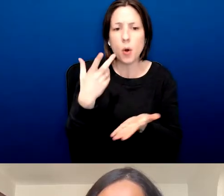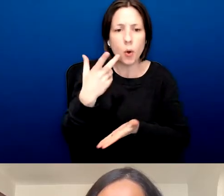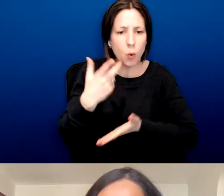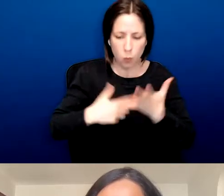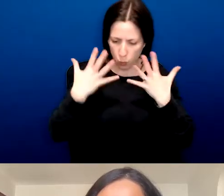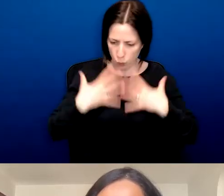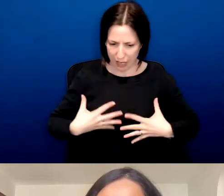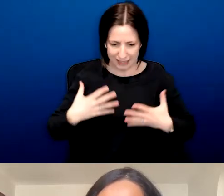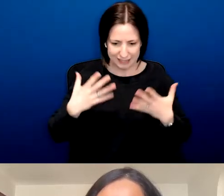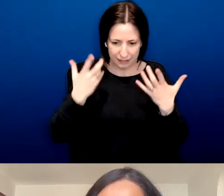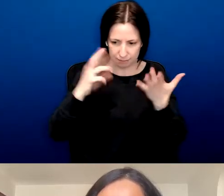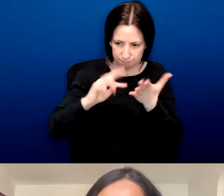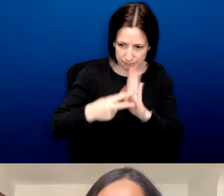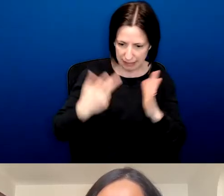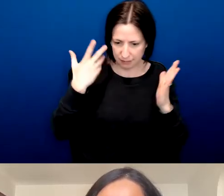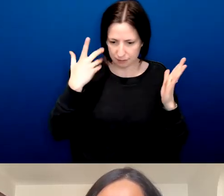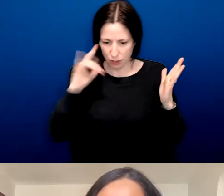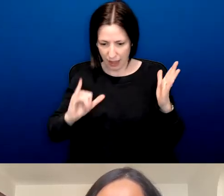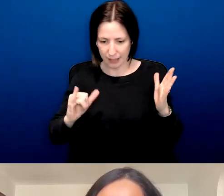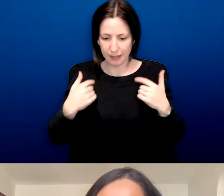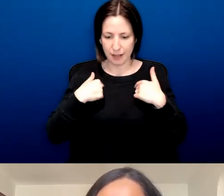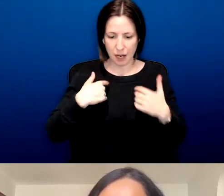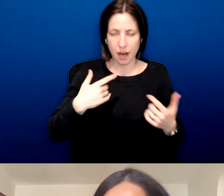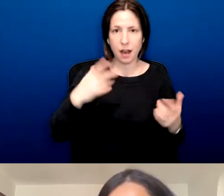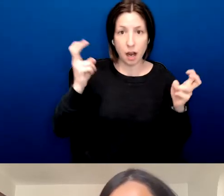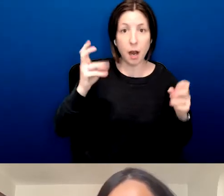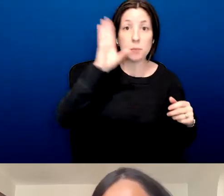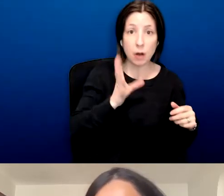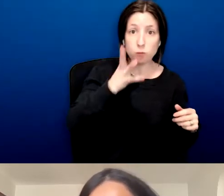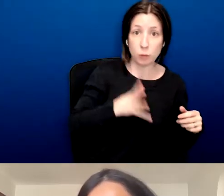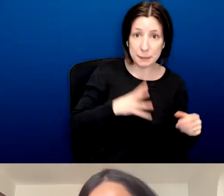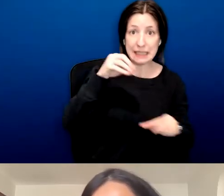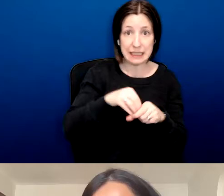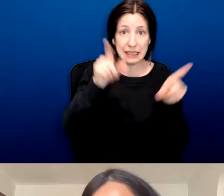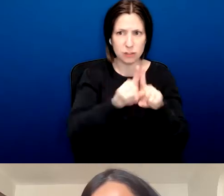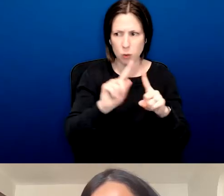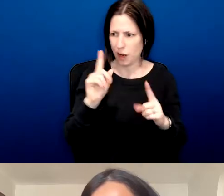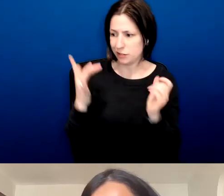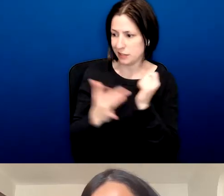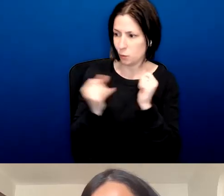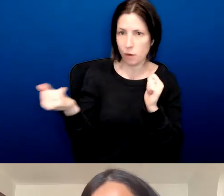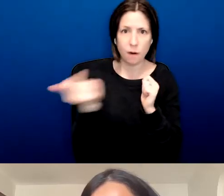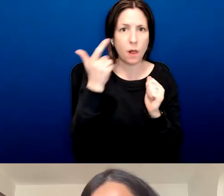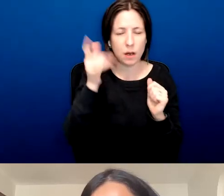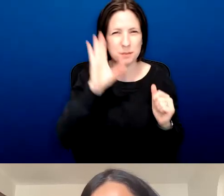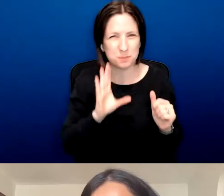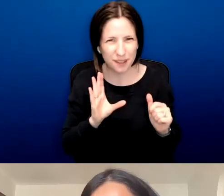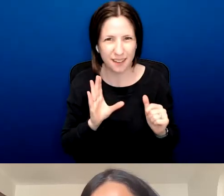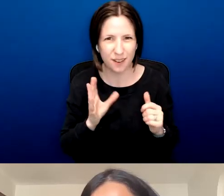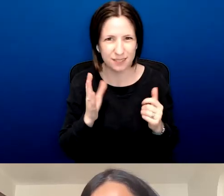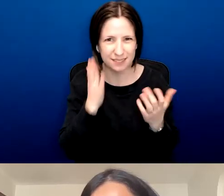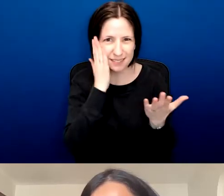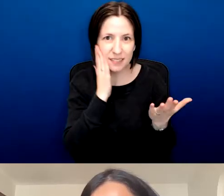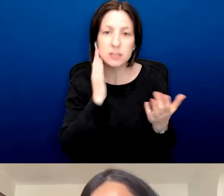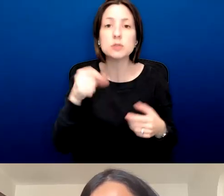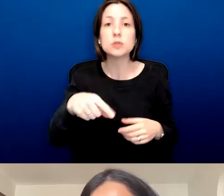woman in India, where we're all brown, technically. So the issue was around the